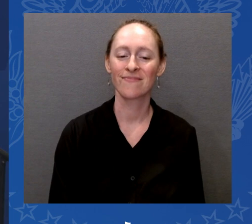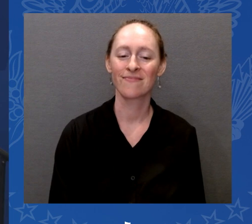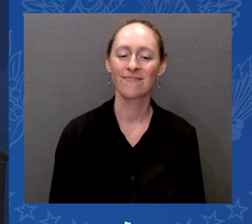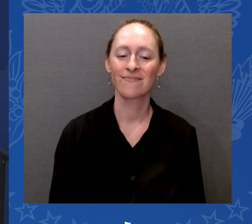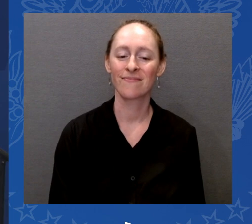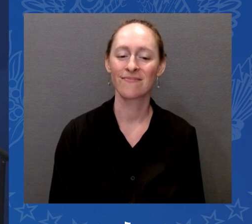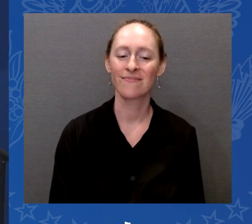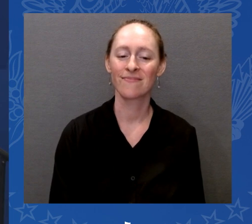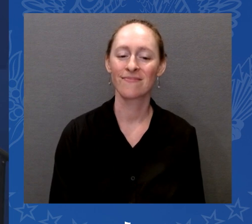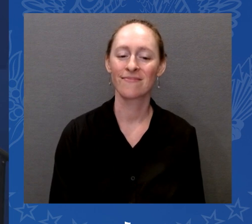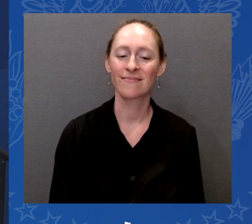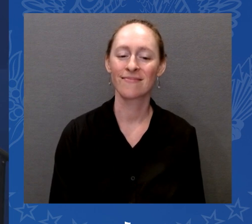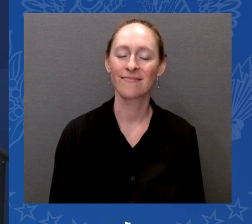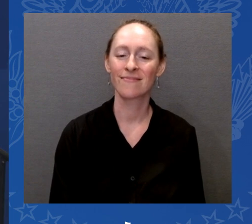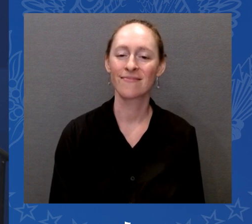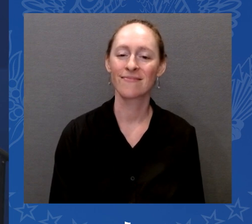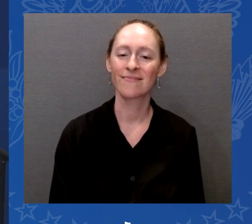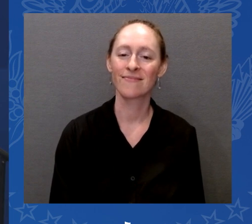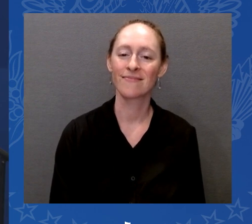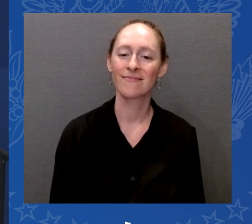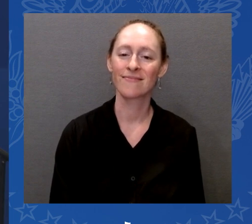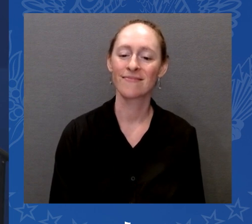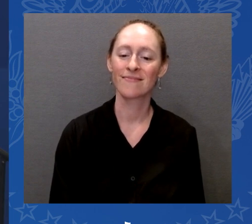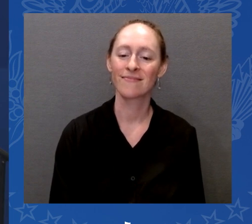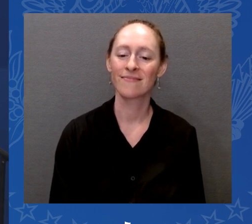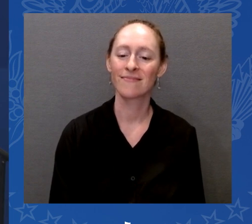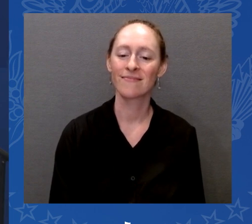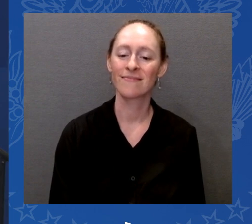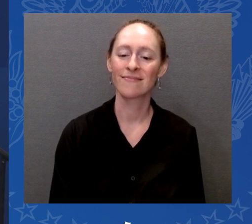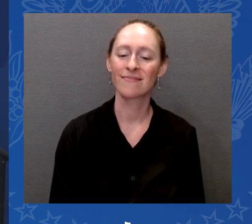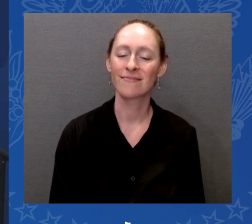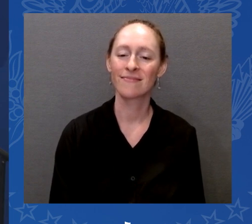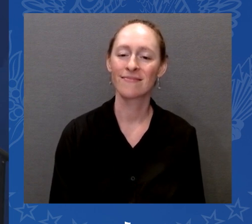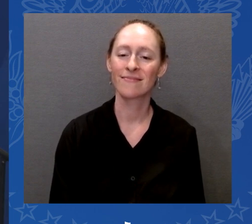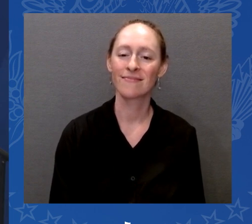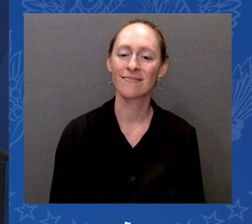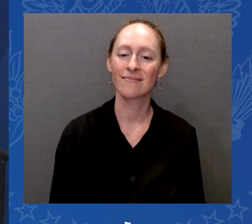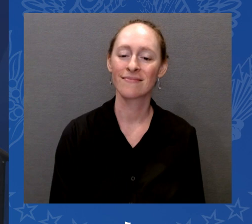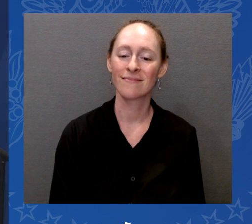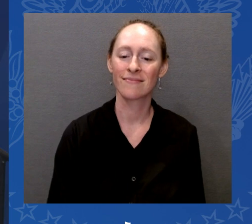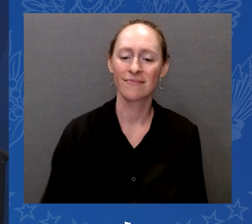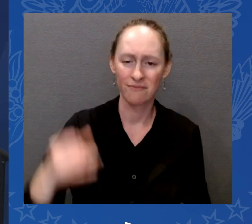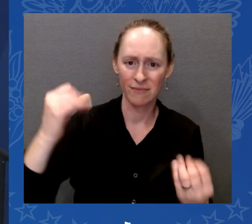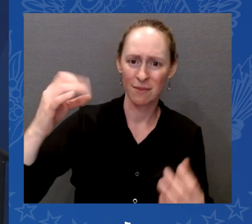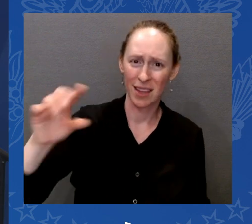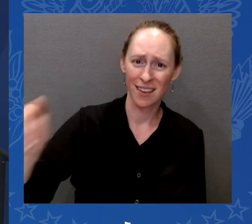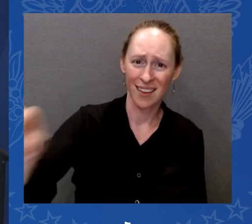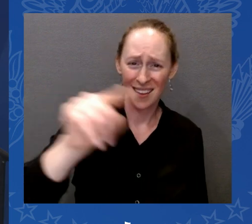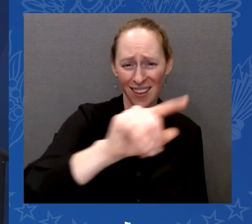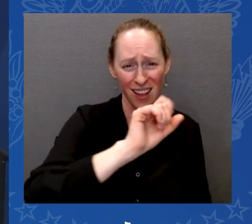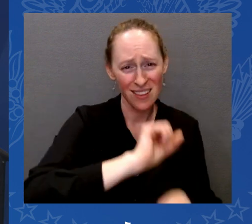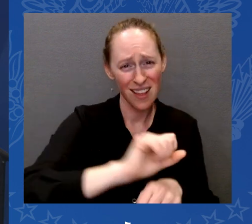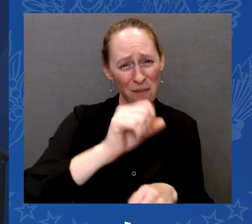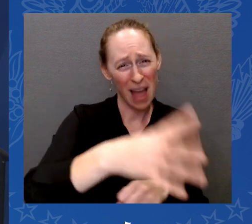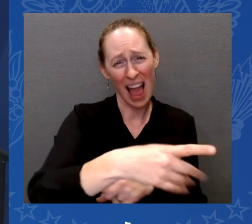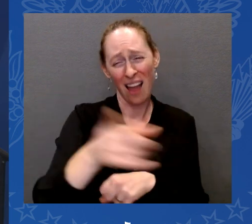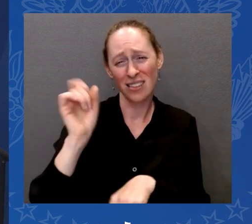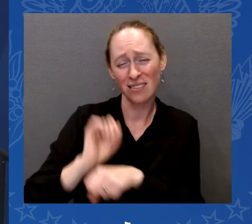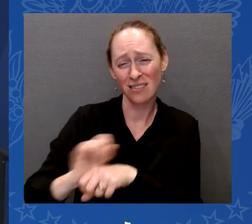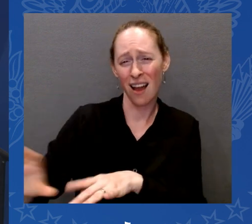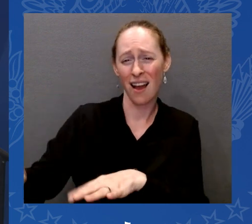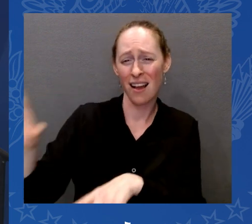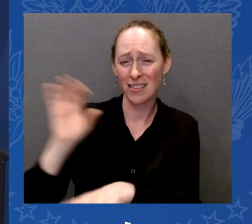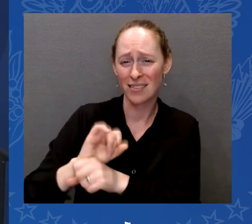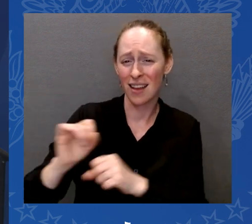And we also appreciate the hard work of so many here in the community who envision this future. Center